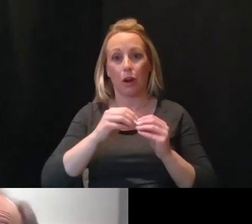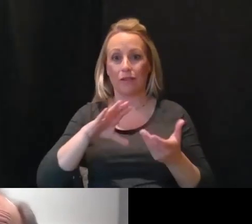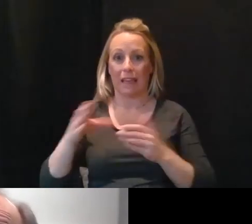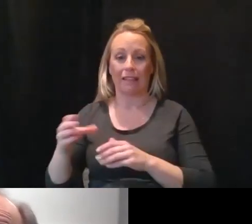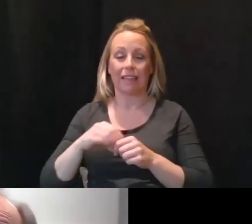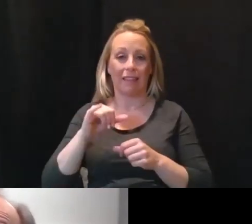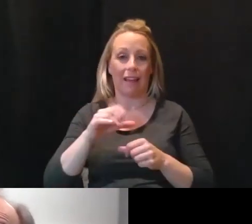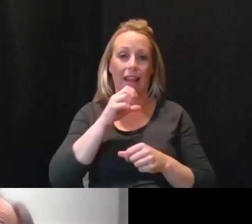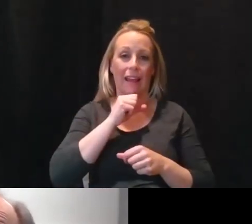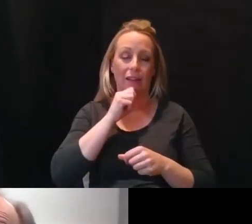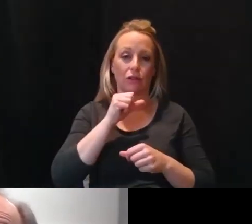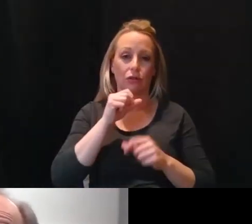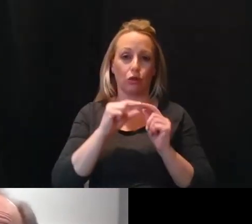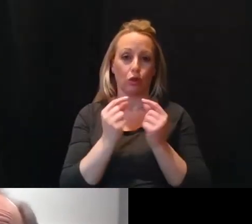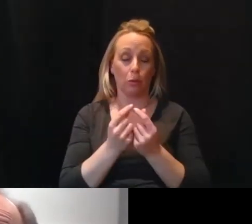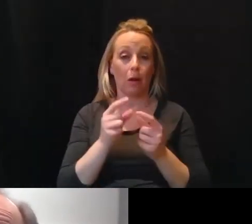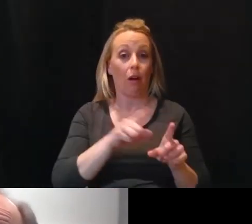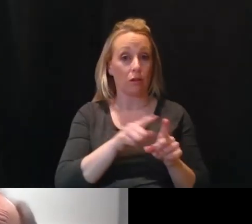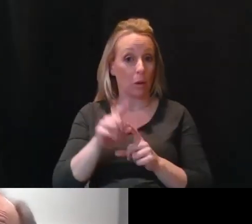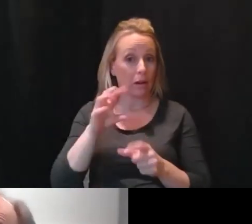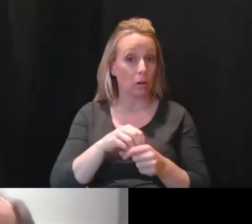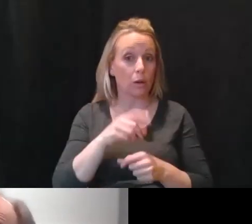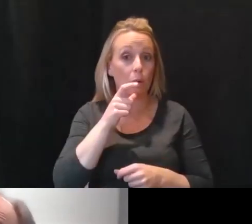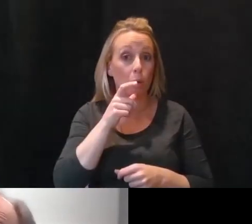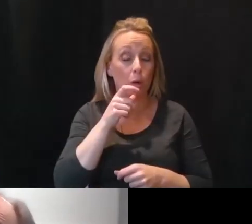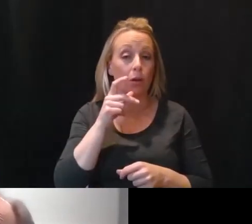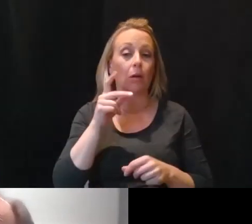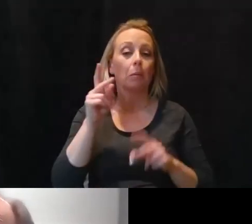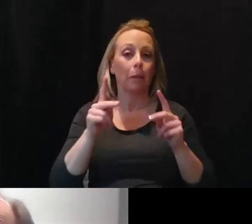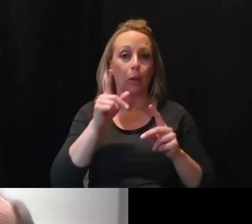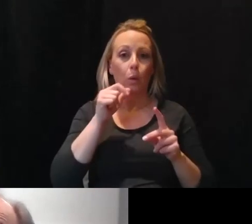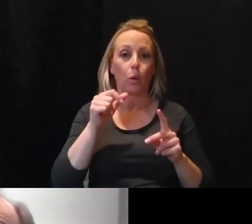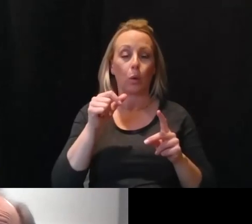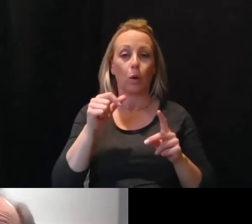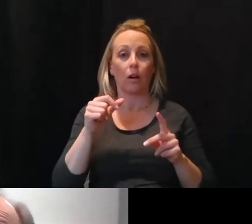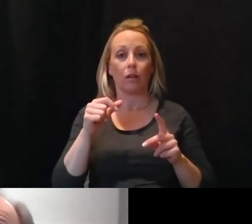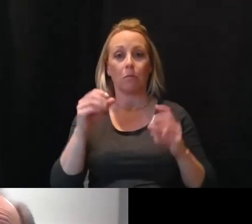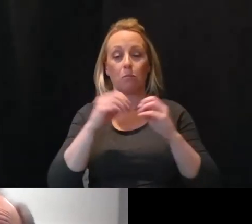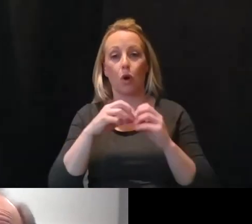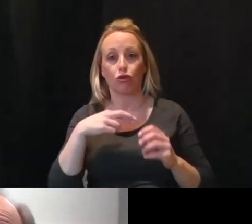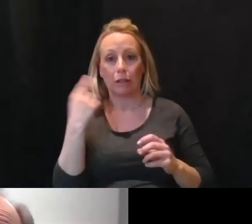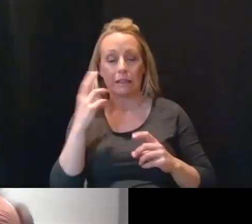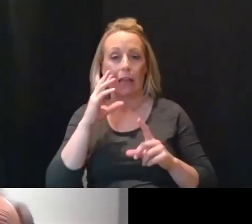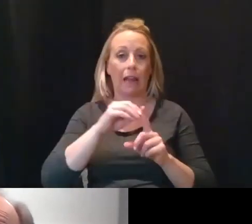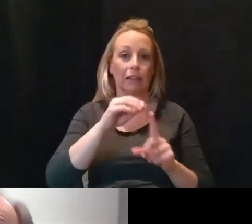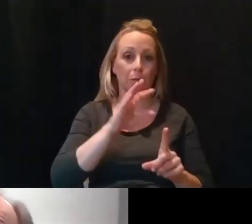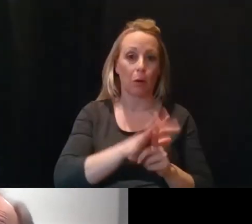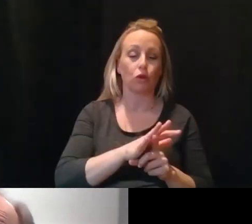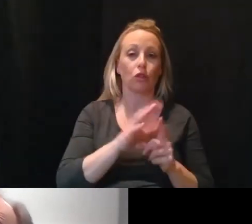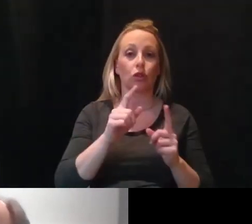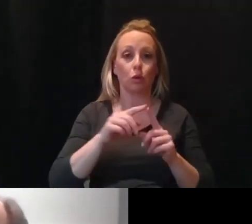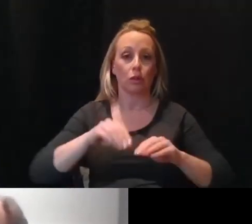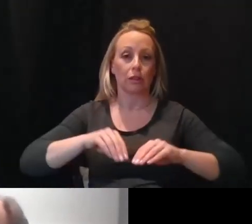age group. Also included were persons vulnerable to the risk of and exposure to